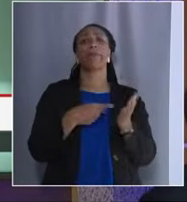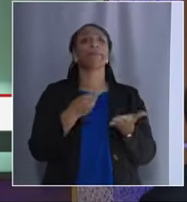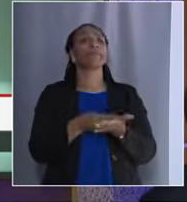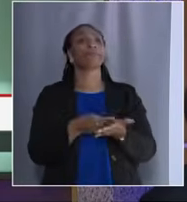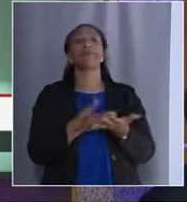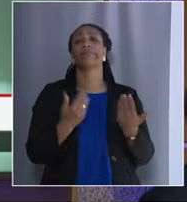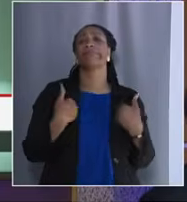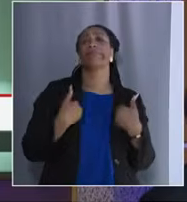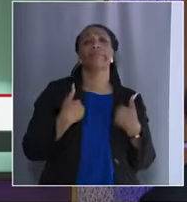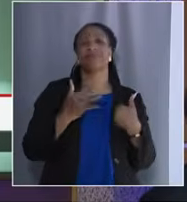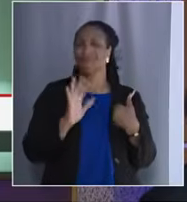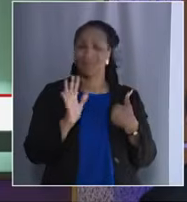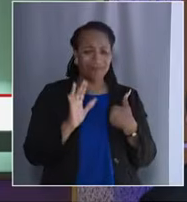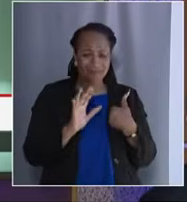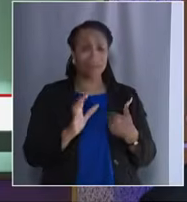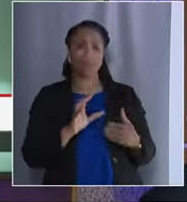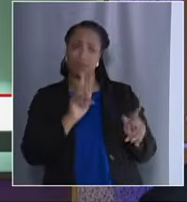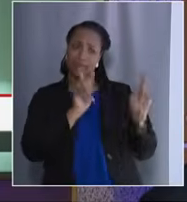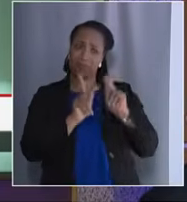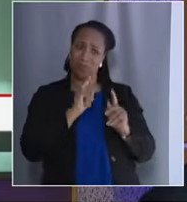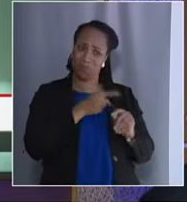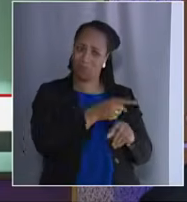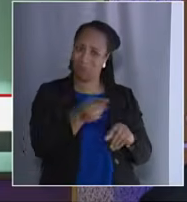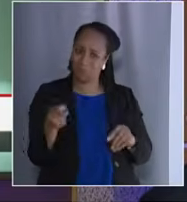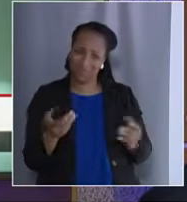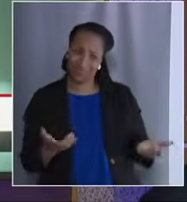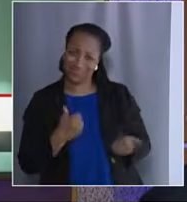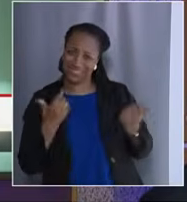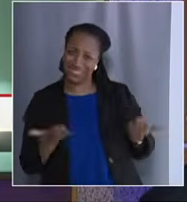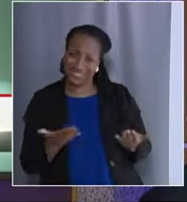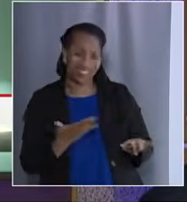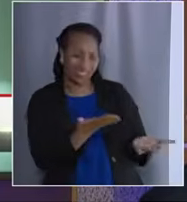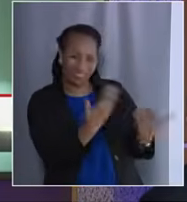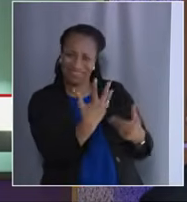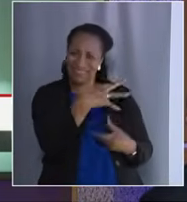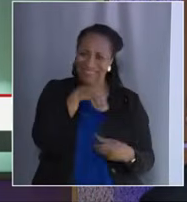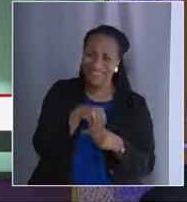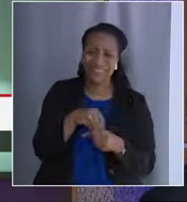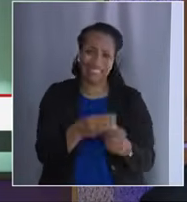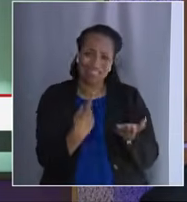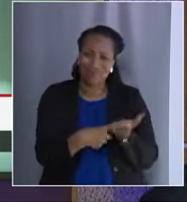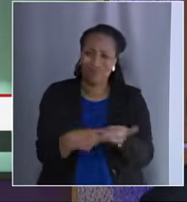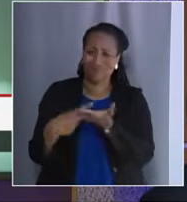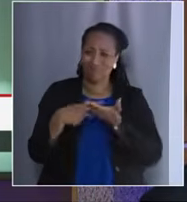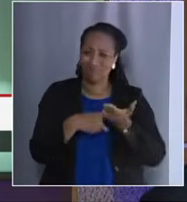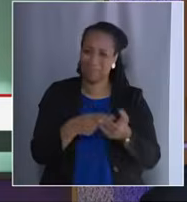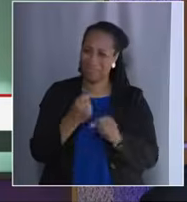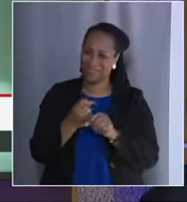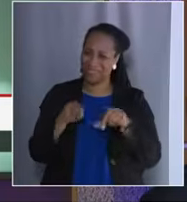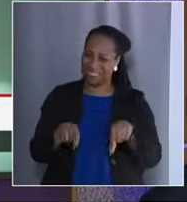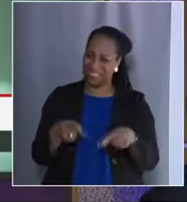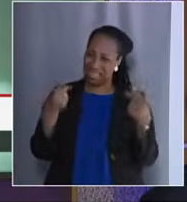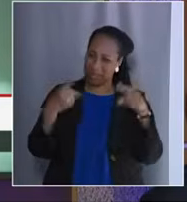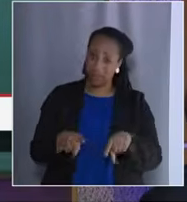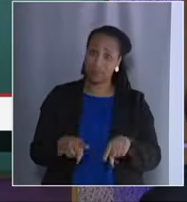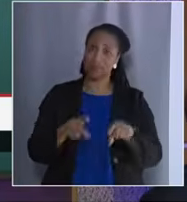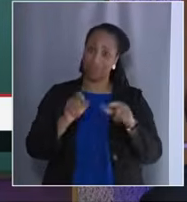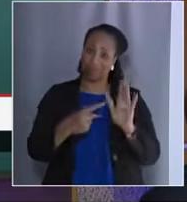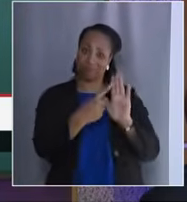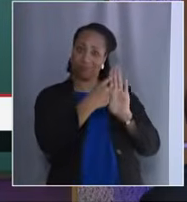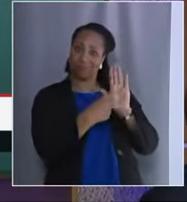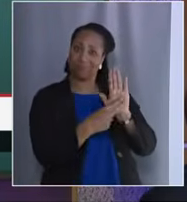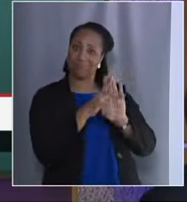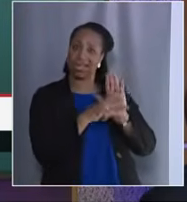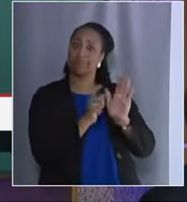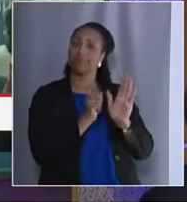to engage real time with people who are putting things into action firsthand, first sight. I've